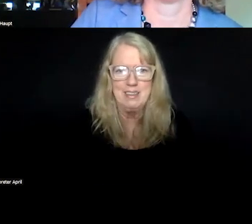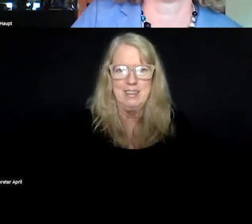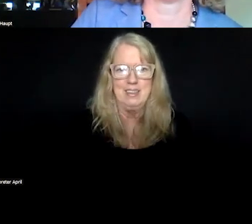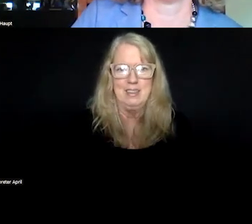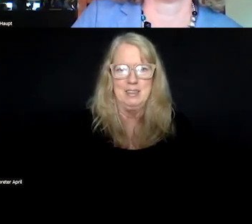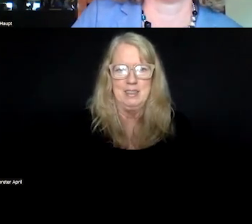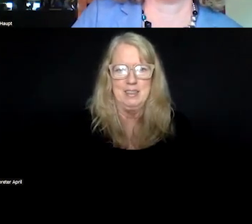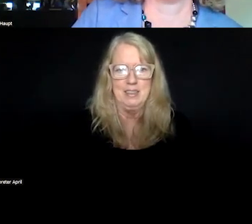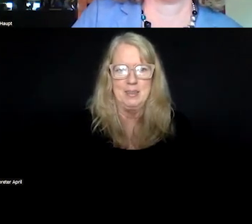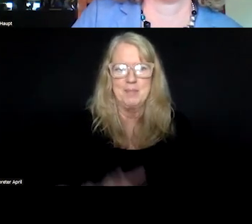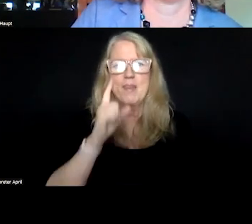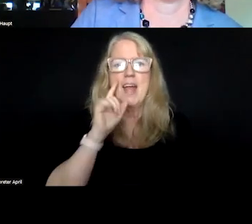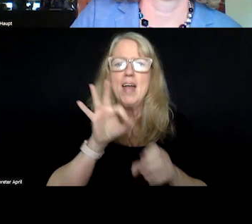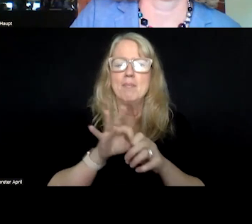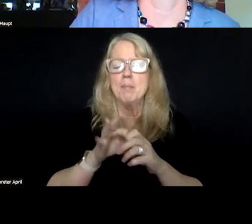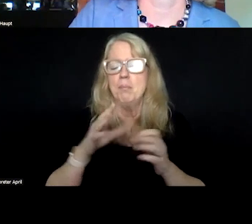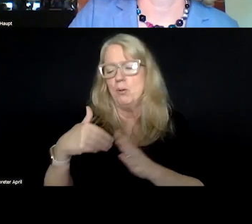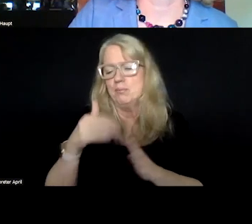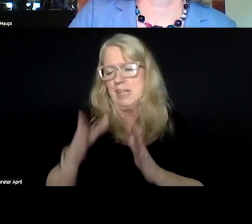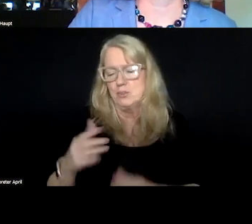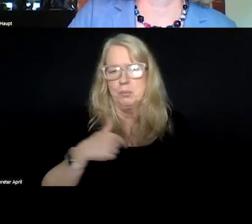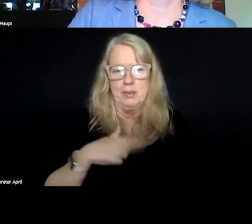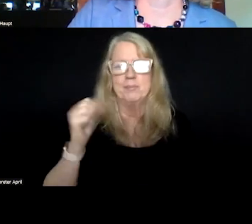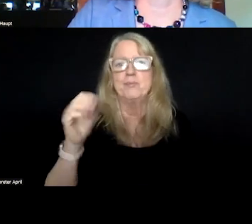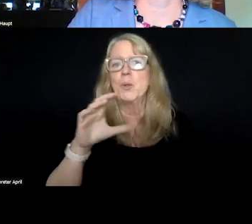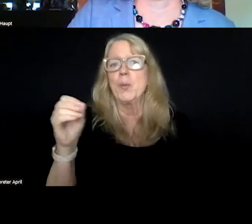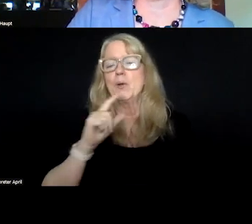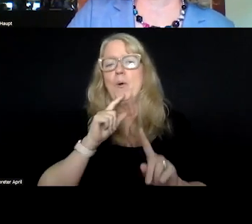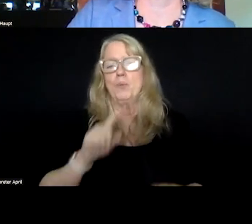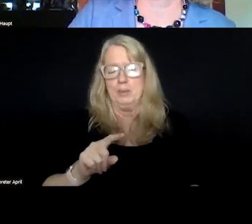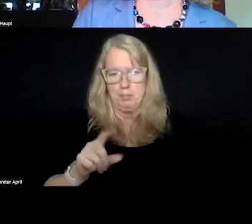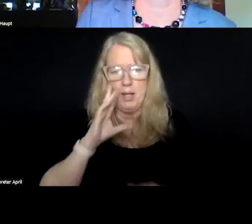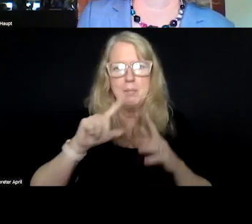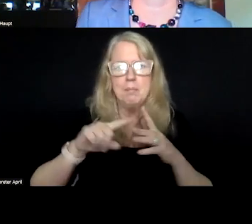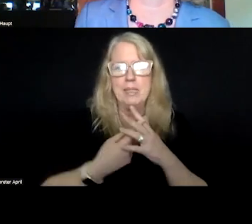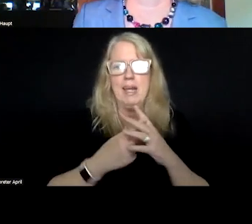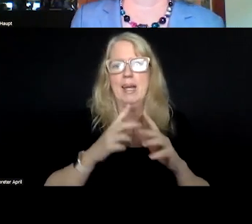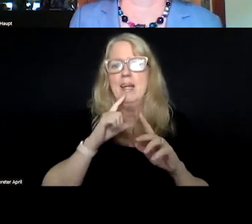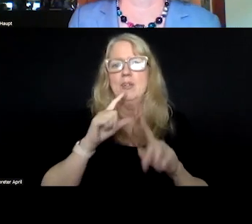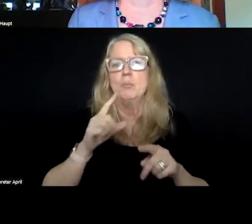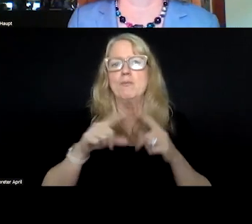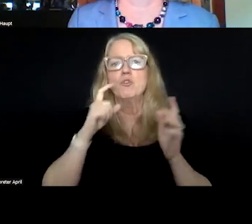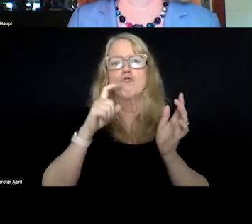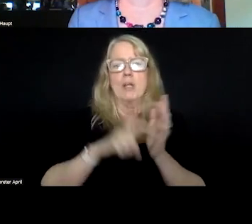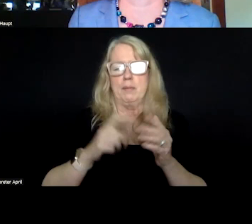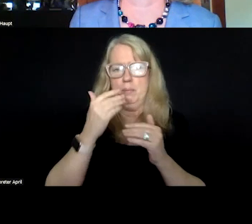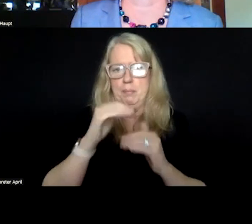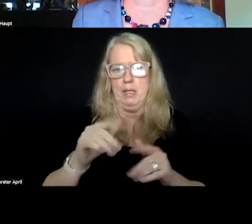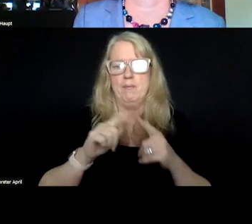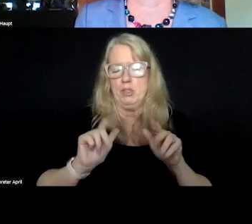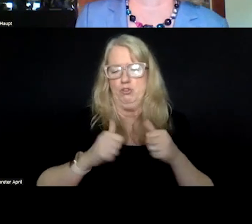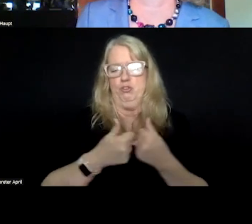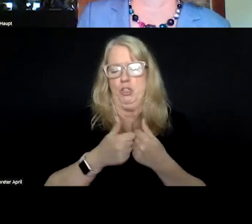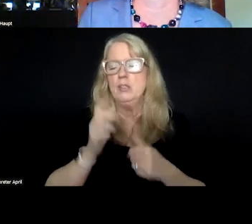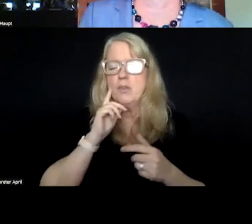I have my little poll next to me here. Okay, the co-response model began as a response to the recognition of the limitations and challenges faced by